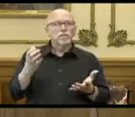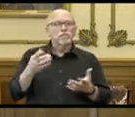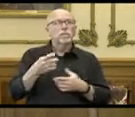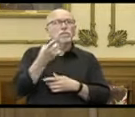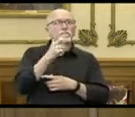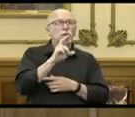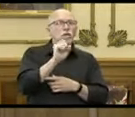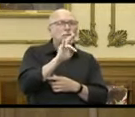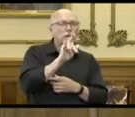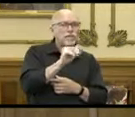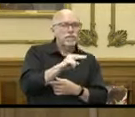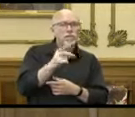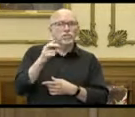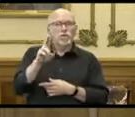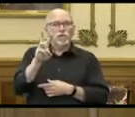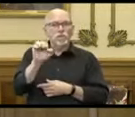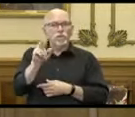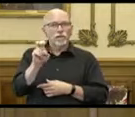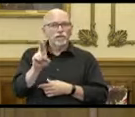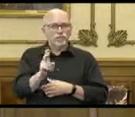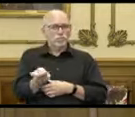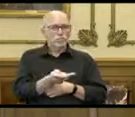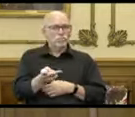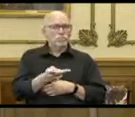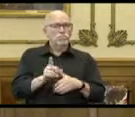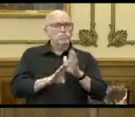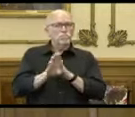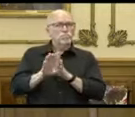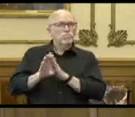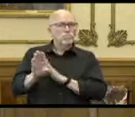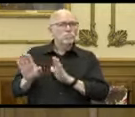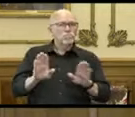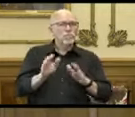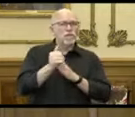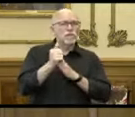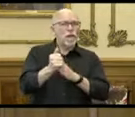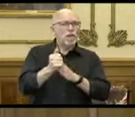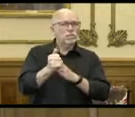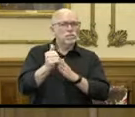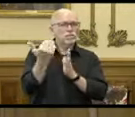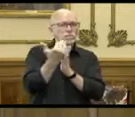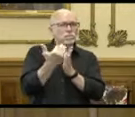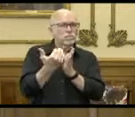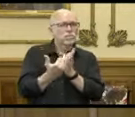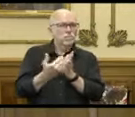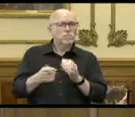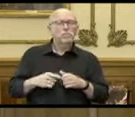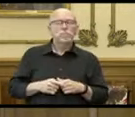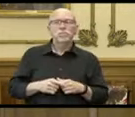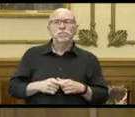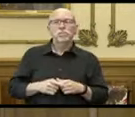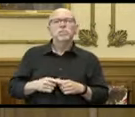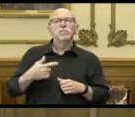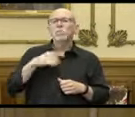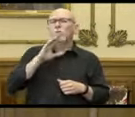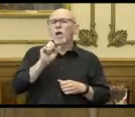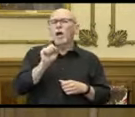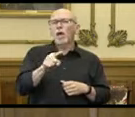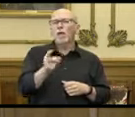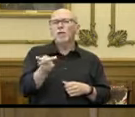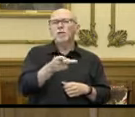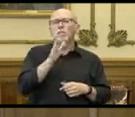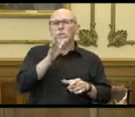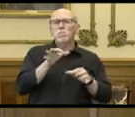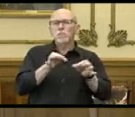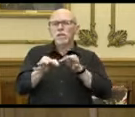Dr. Weaver have developed specific guidance, and I'll ask them to walk